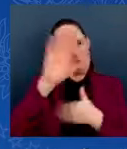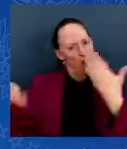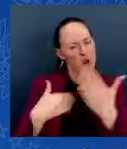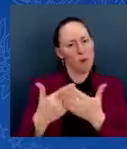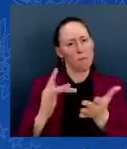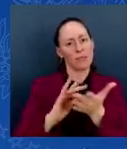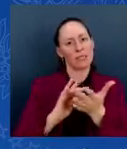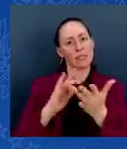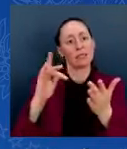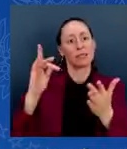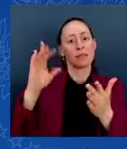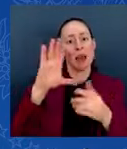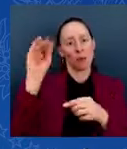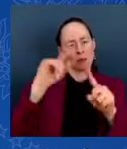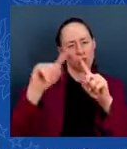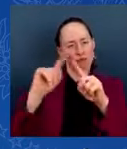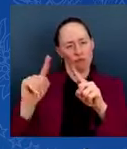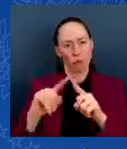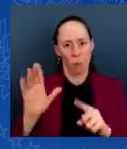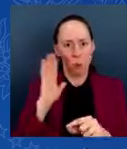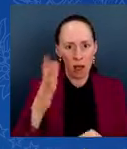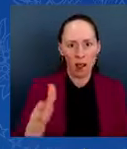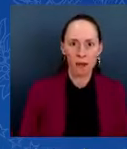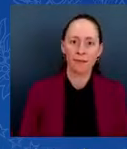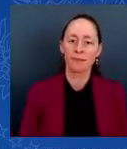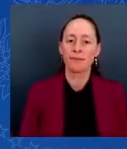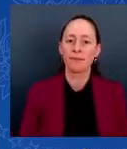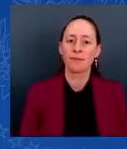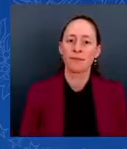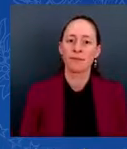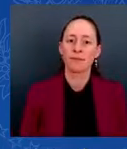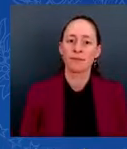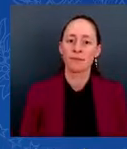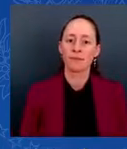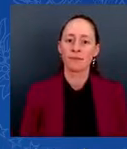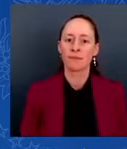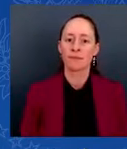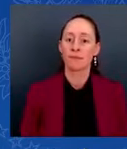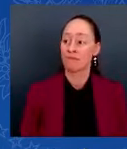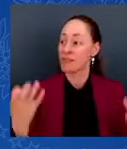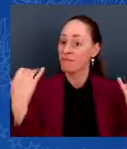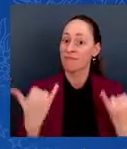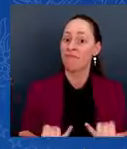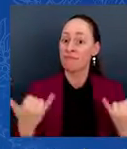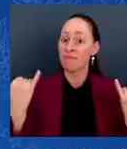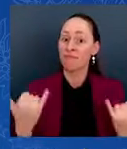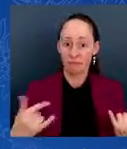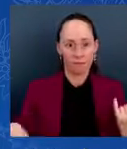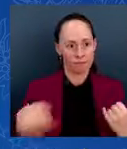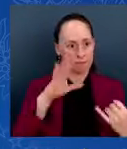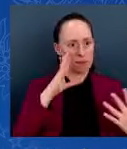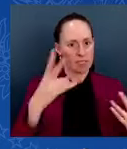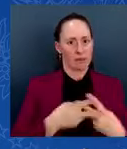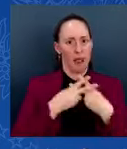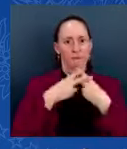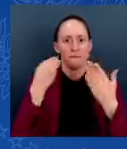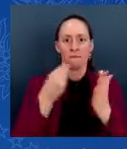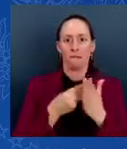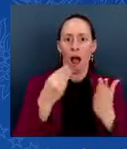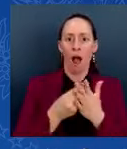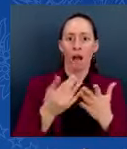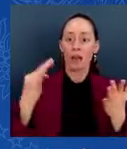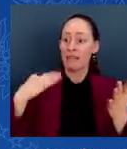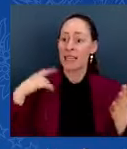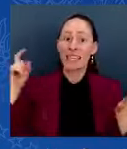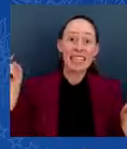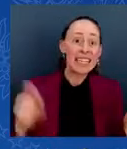This is another really big deal. It means that Americans can save more money on from life-saving medications they need and deserve. And bring peace of